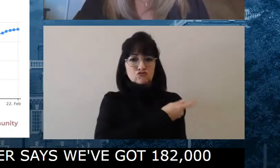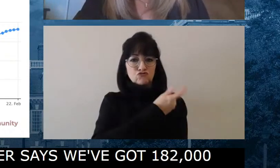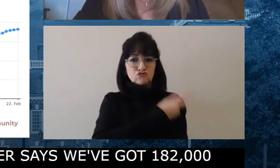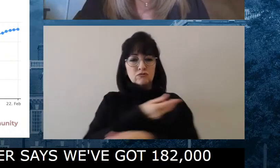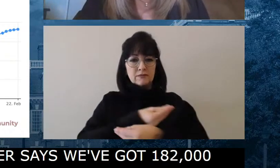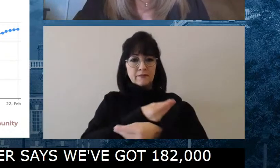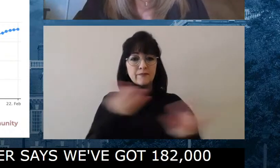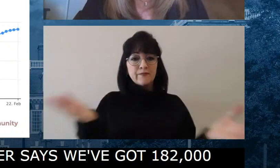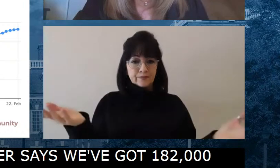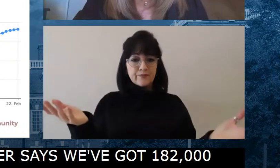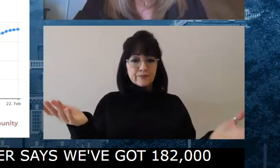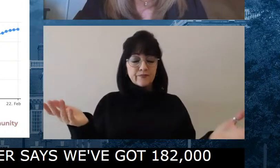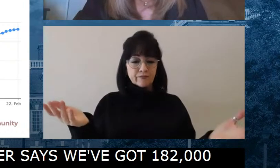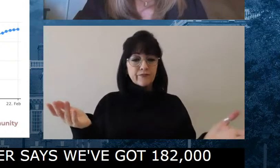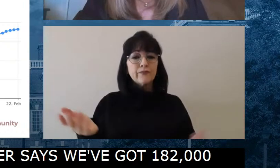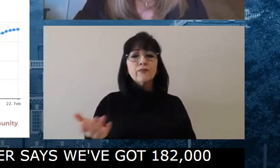was